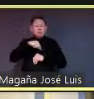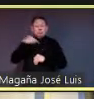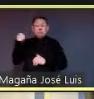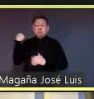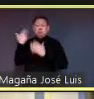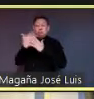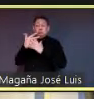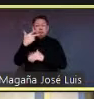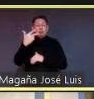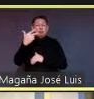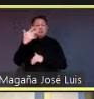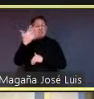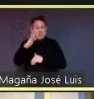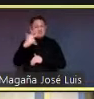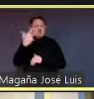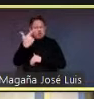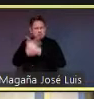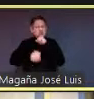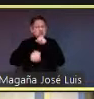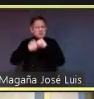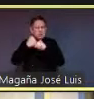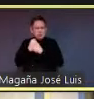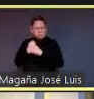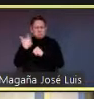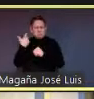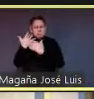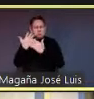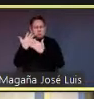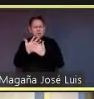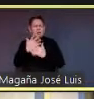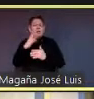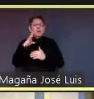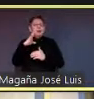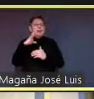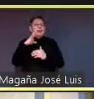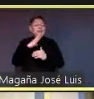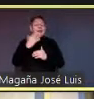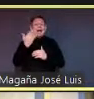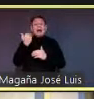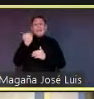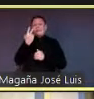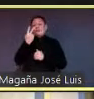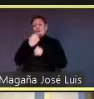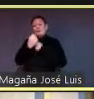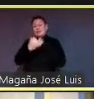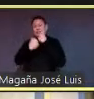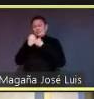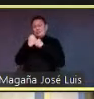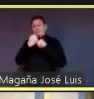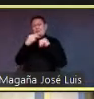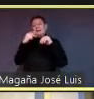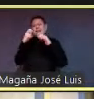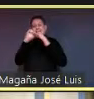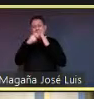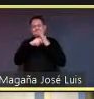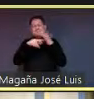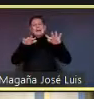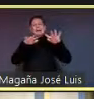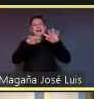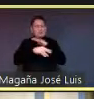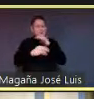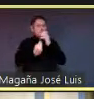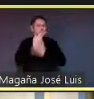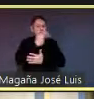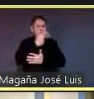For 12 years, we've been working on it. We have and we also have a recent plan that we started 2 years